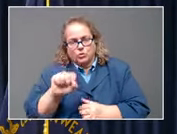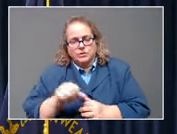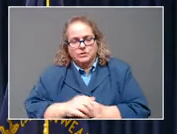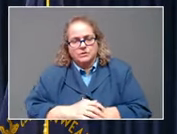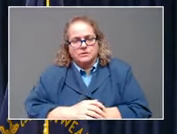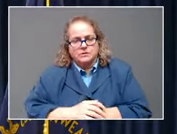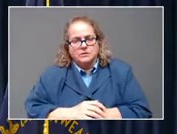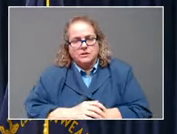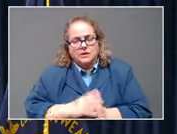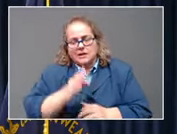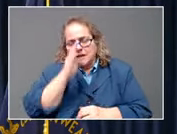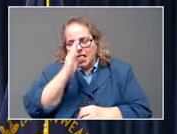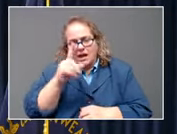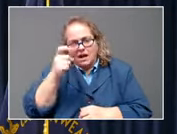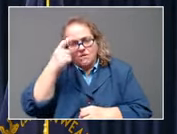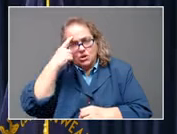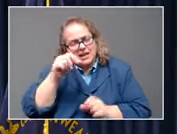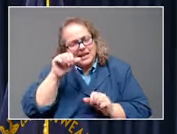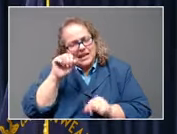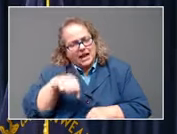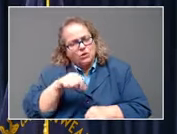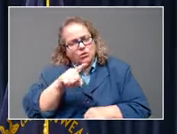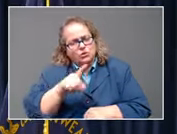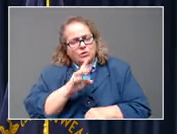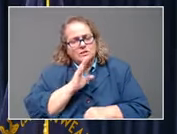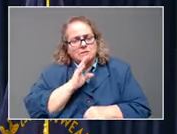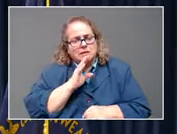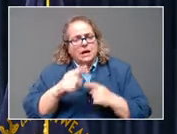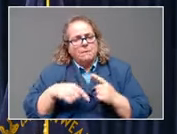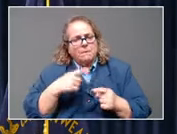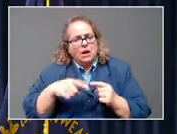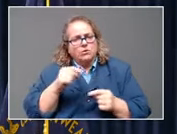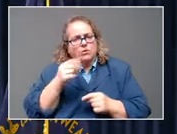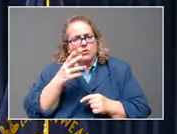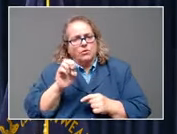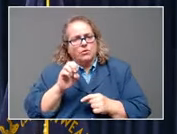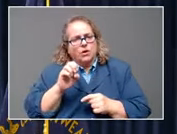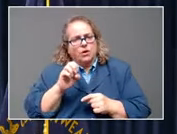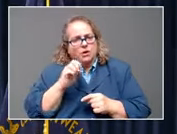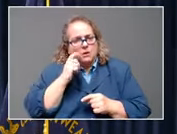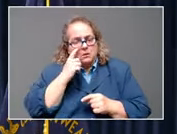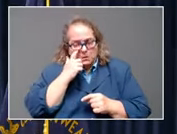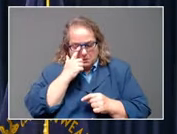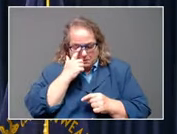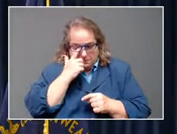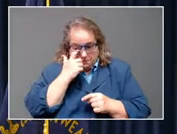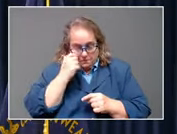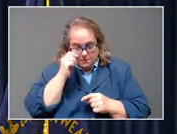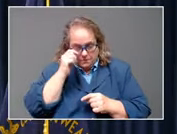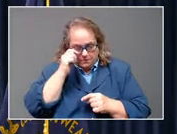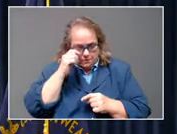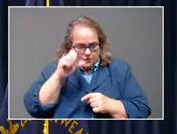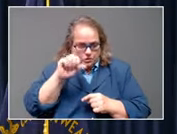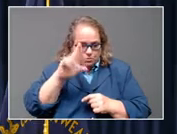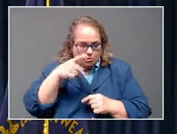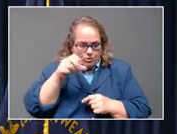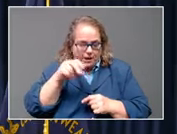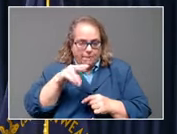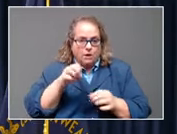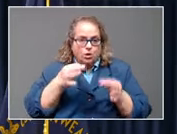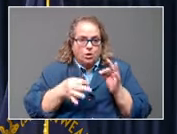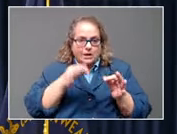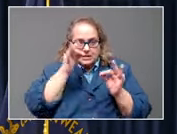Hi, Governor. Can you speak about the Supreme Court deciding that healthcare facilities